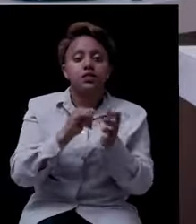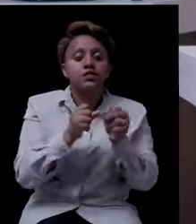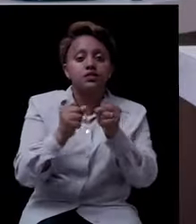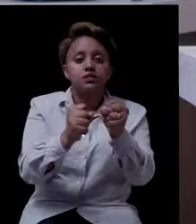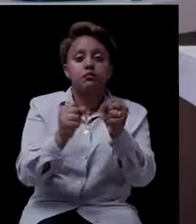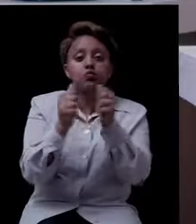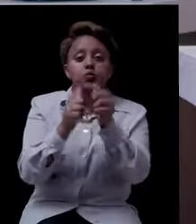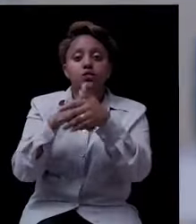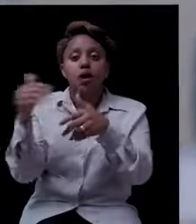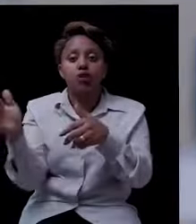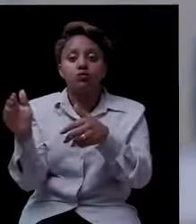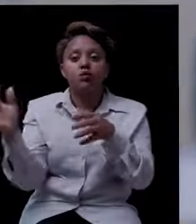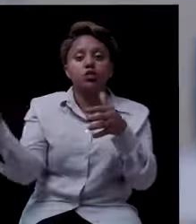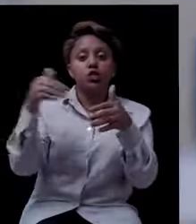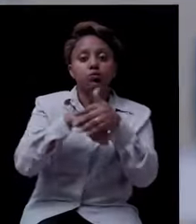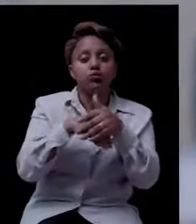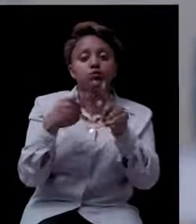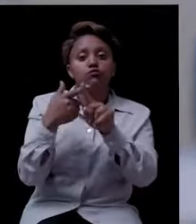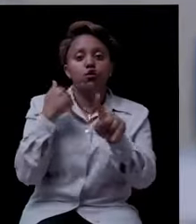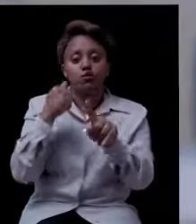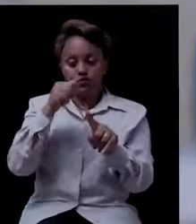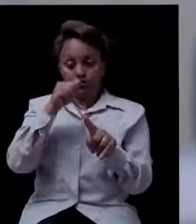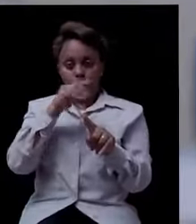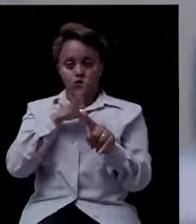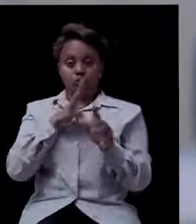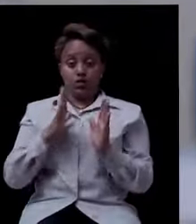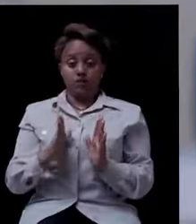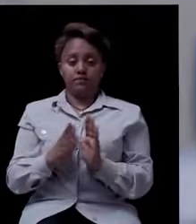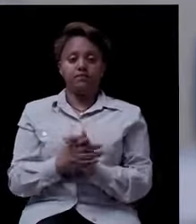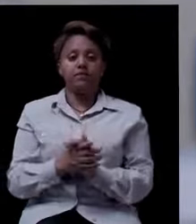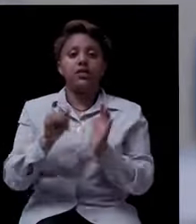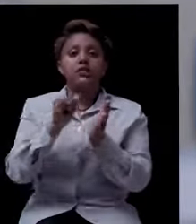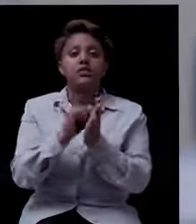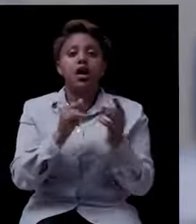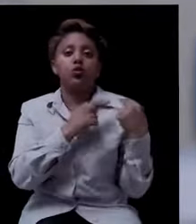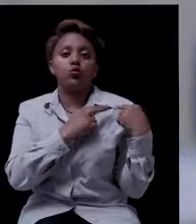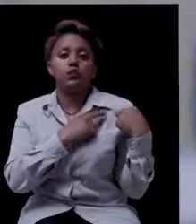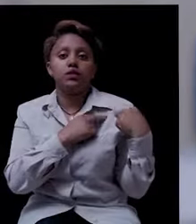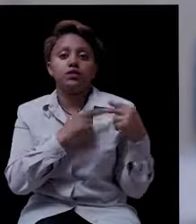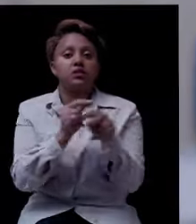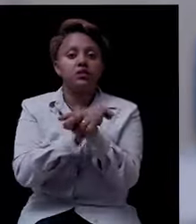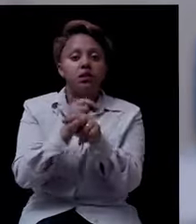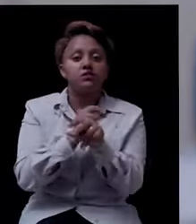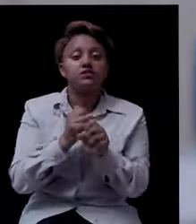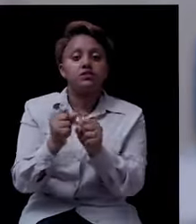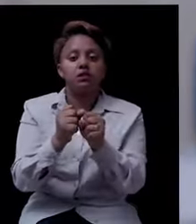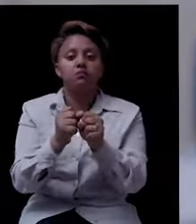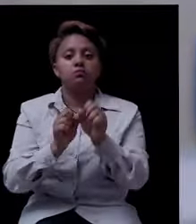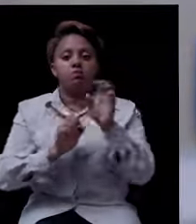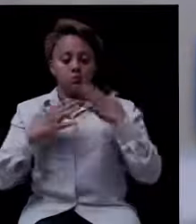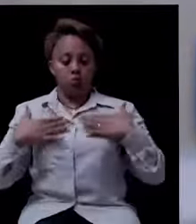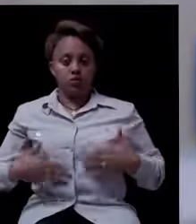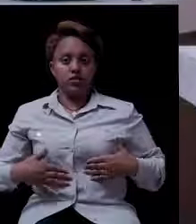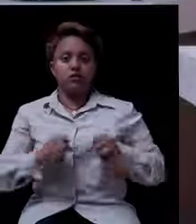input from the user, in the same way that the autonomic nervous system regulates body systems without conscious input